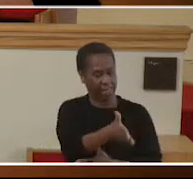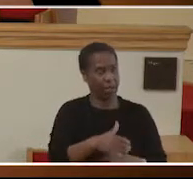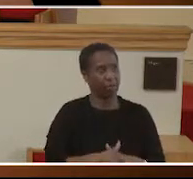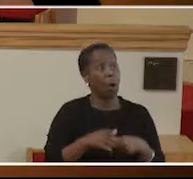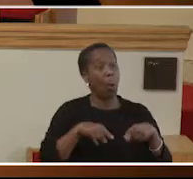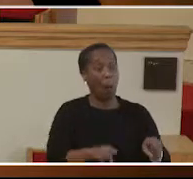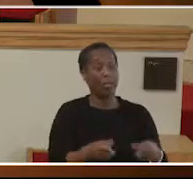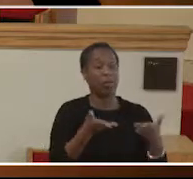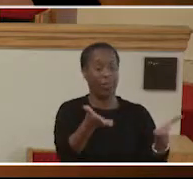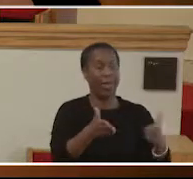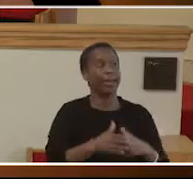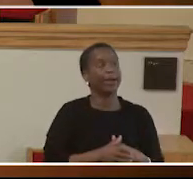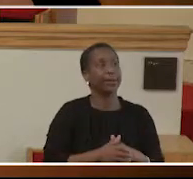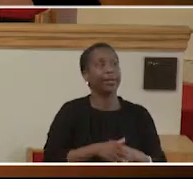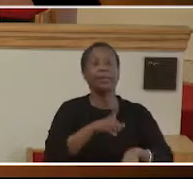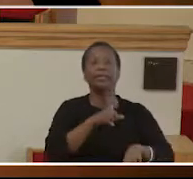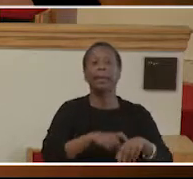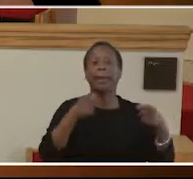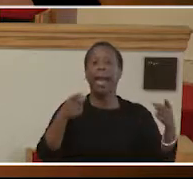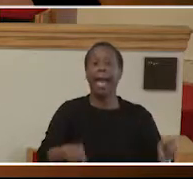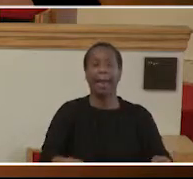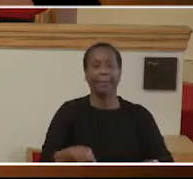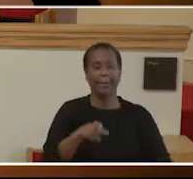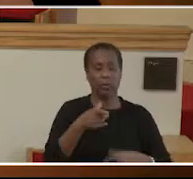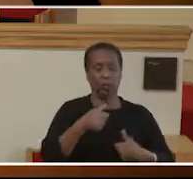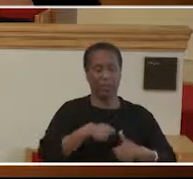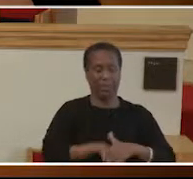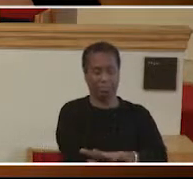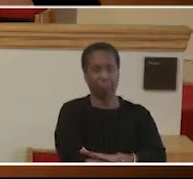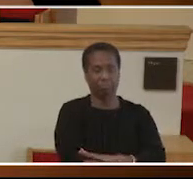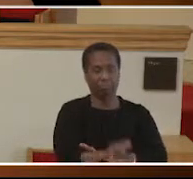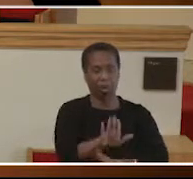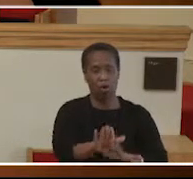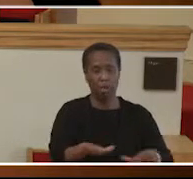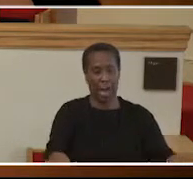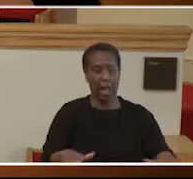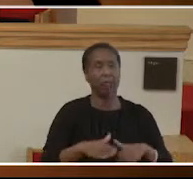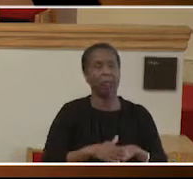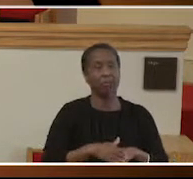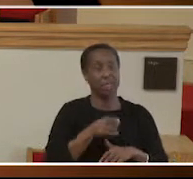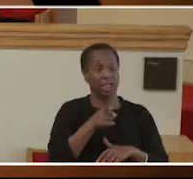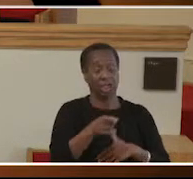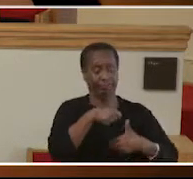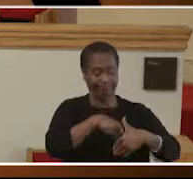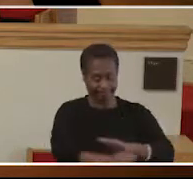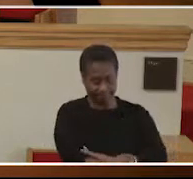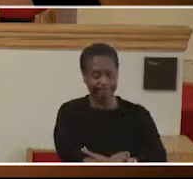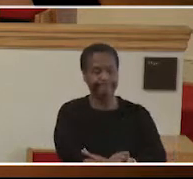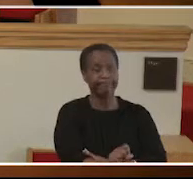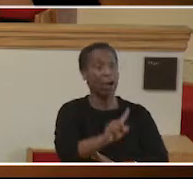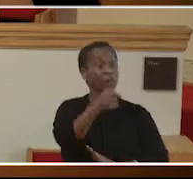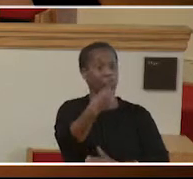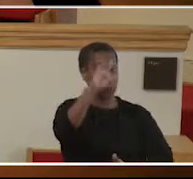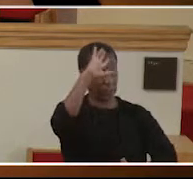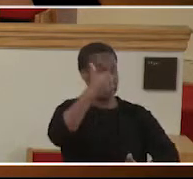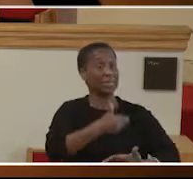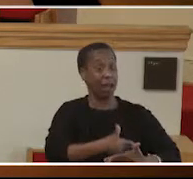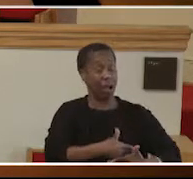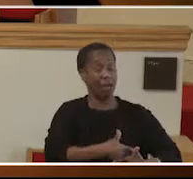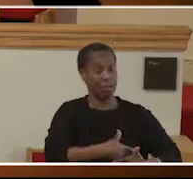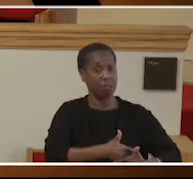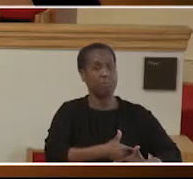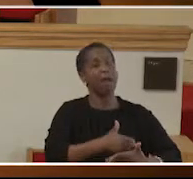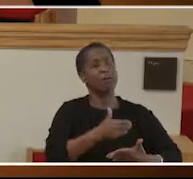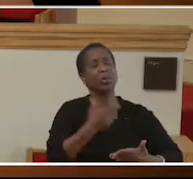there, the time came for her to deliver her child, and she gave birth to her firstborn son,